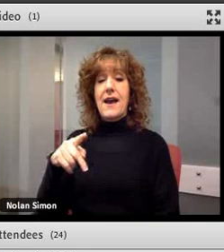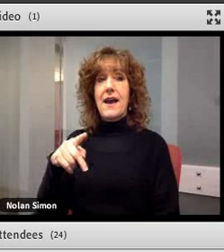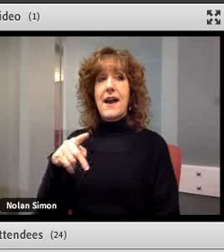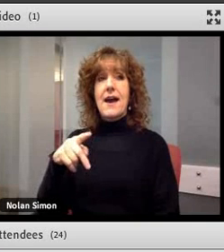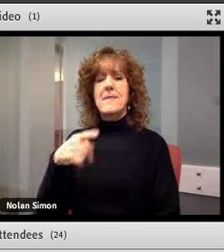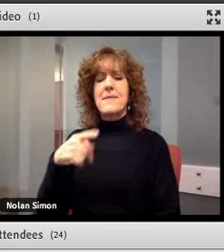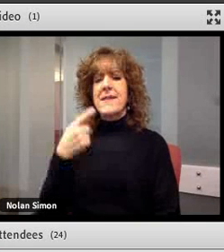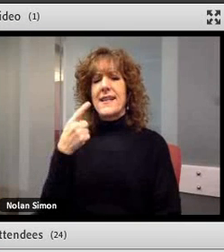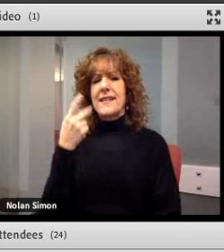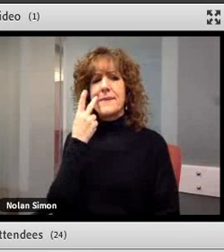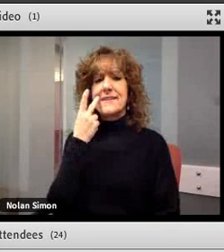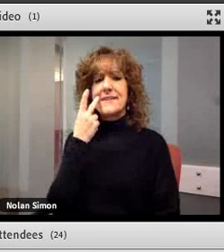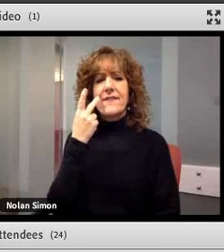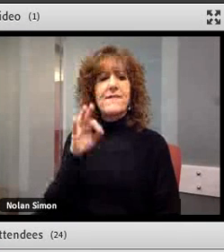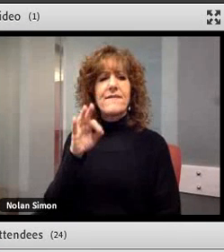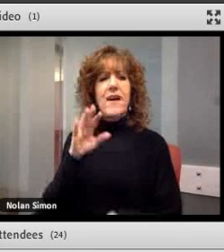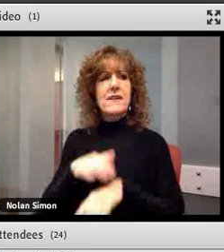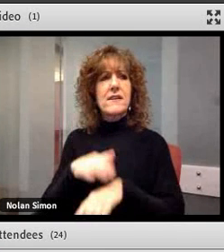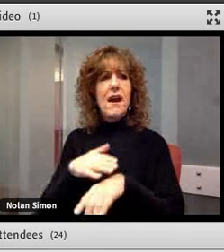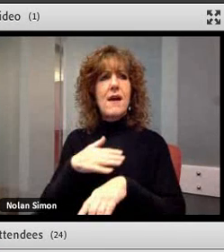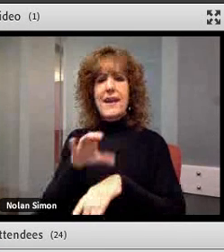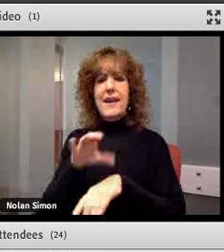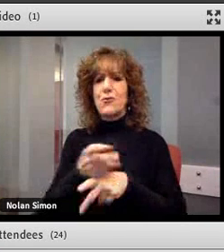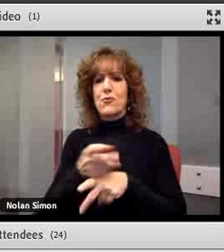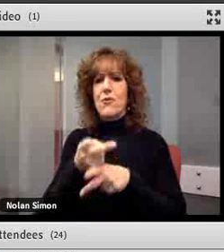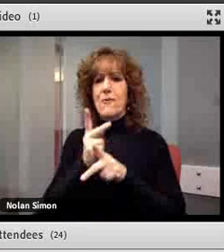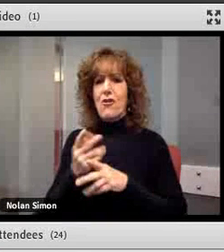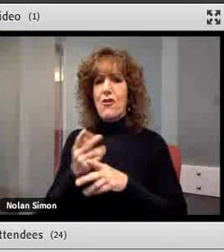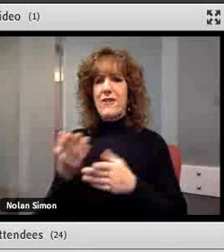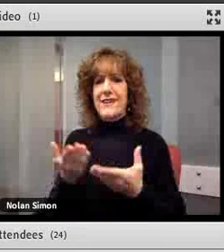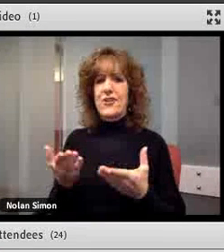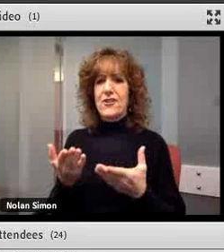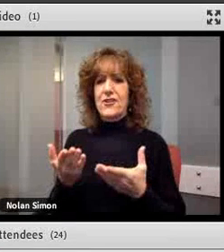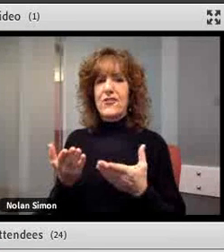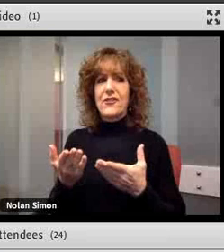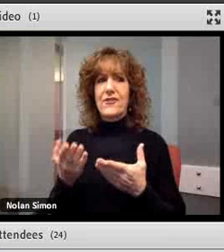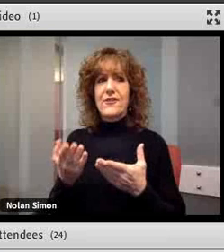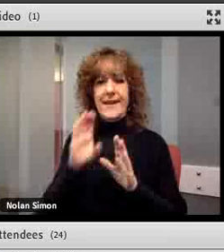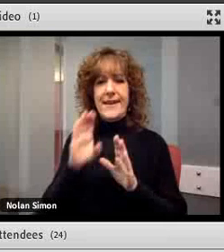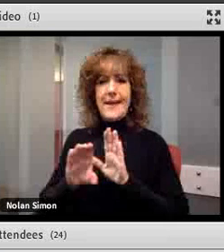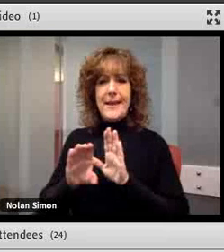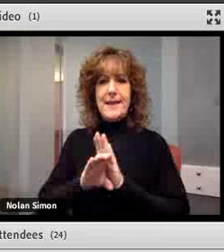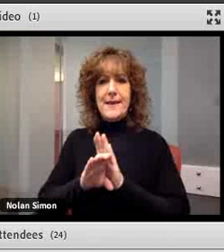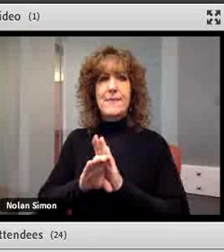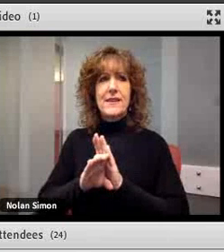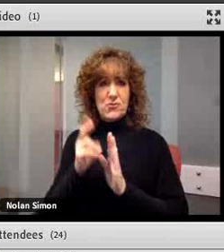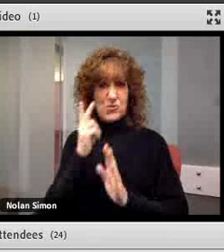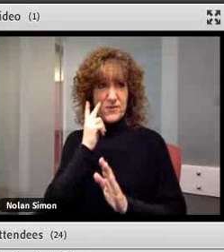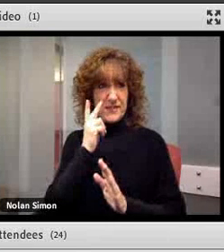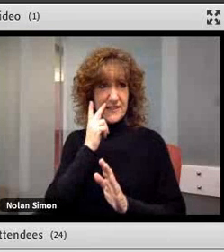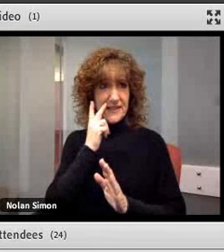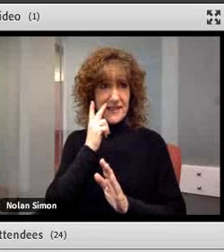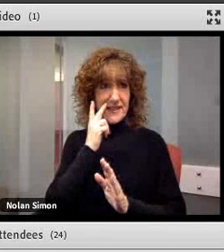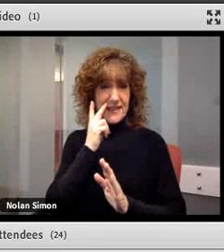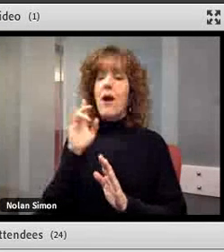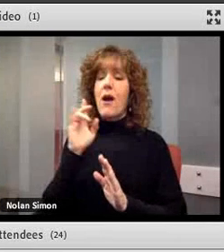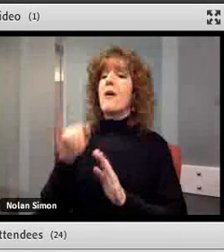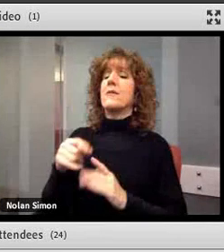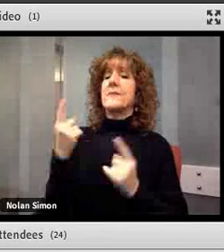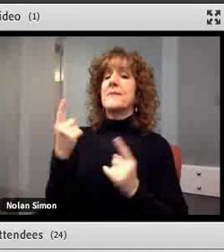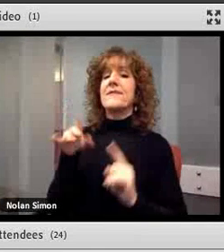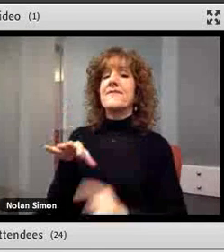if I can find this on the computer I borrowed here, because I put an image. You see it? Oh, on the desktop. Here we